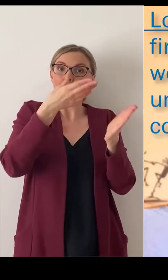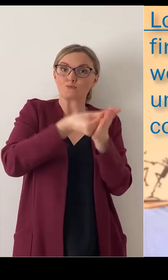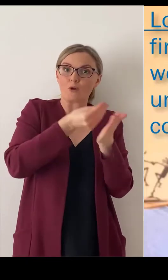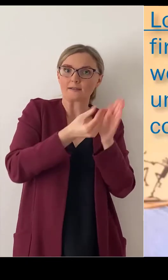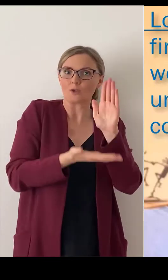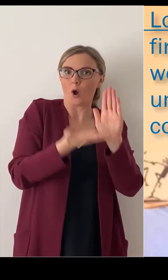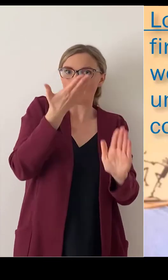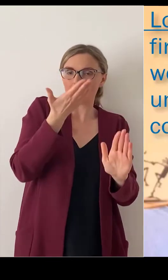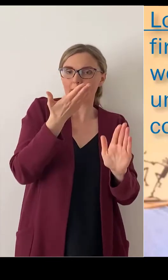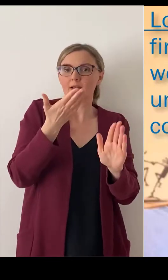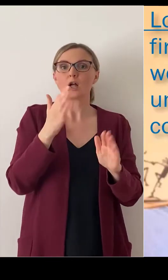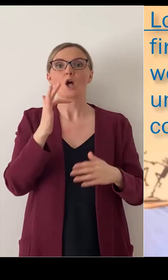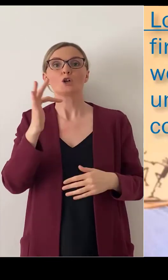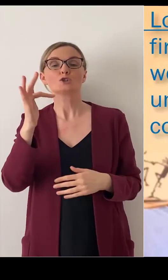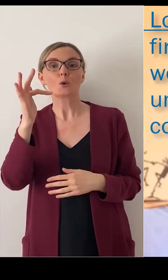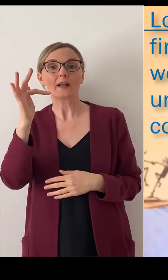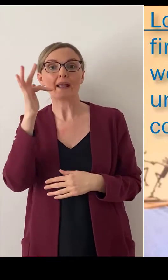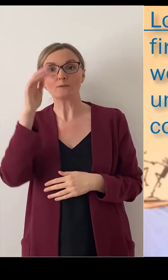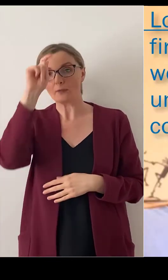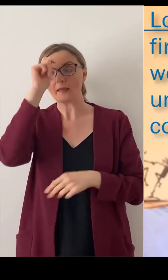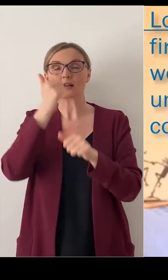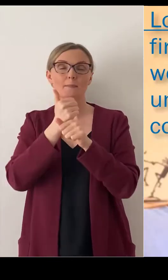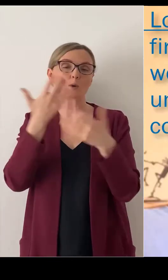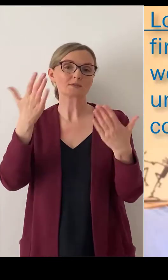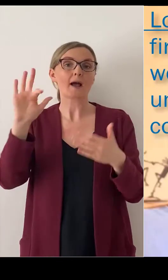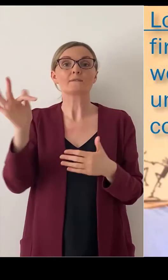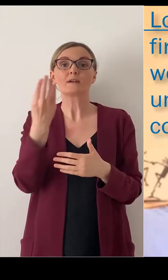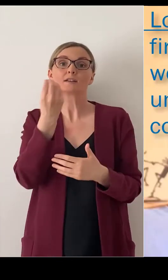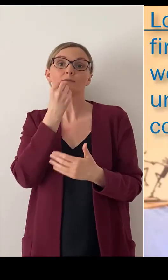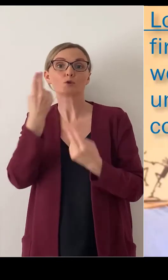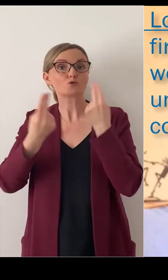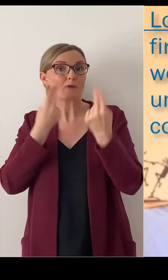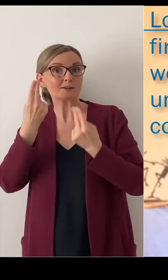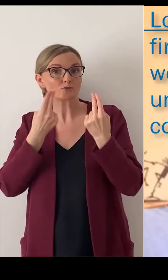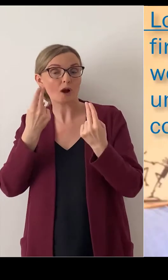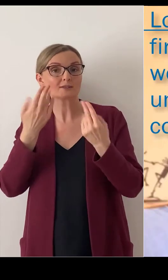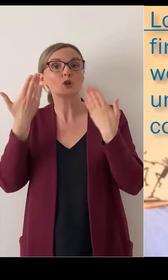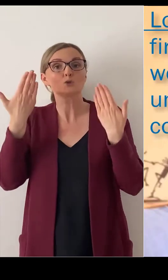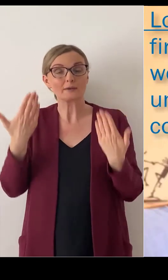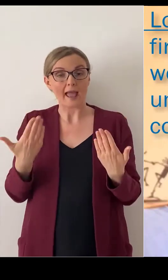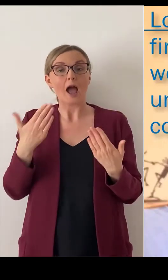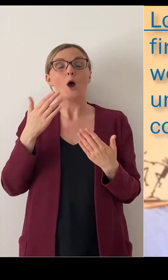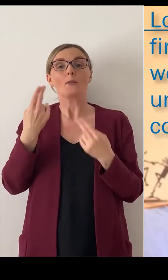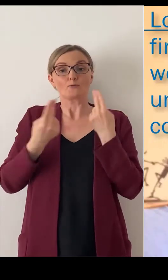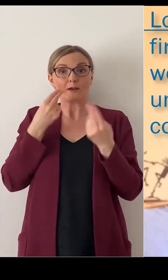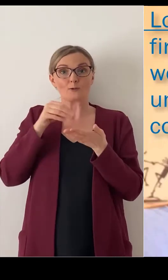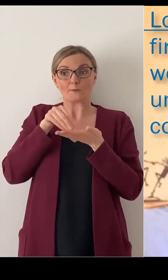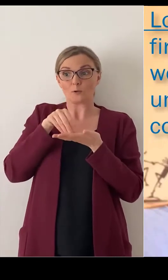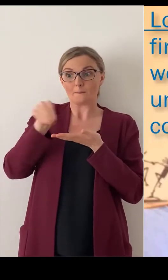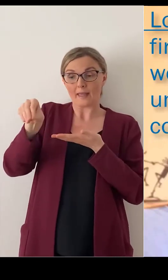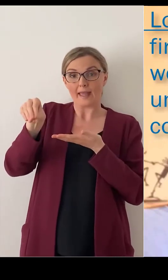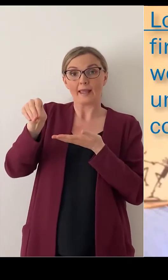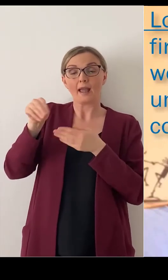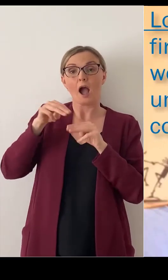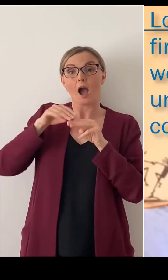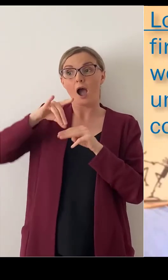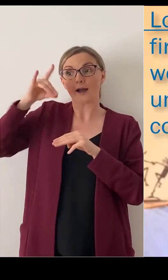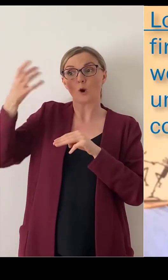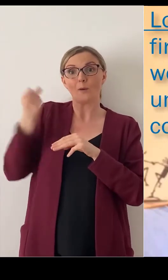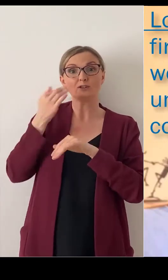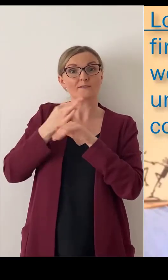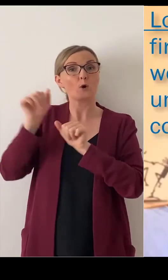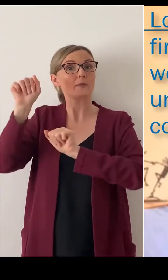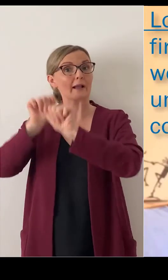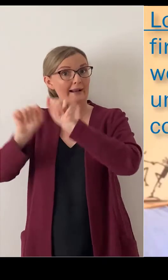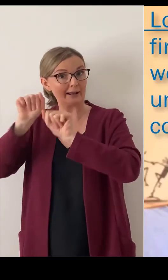we're talking about the fast food joint, now the fast food joint has to pay a higher wage rate for their cleaners, which is